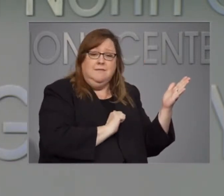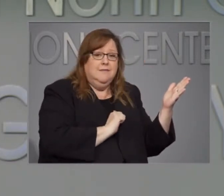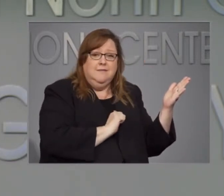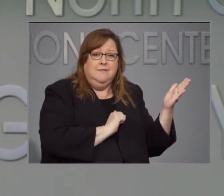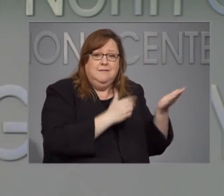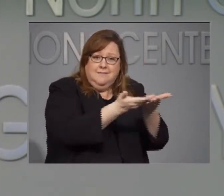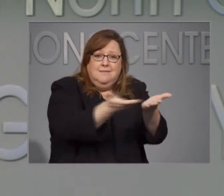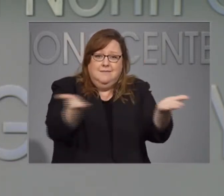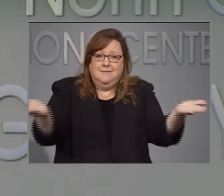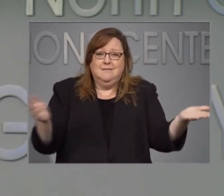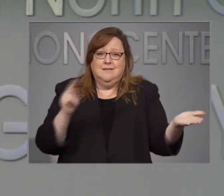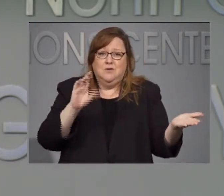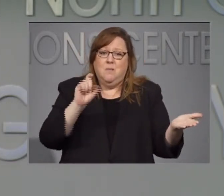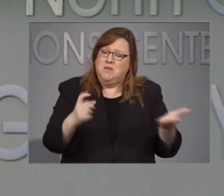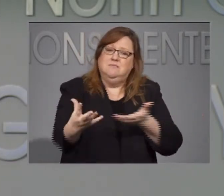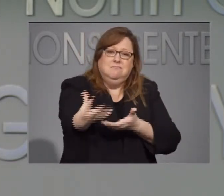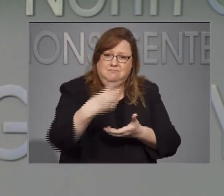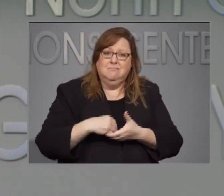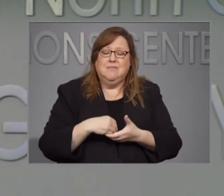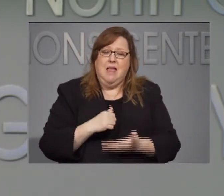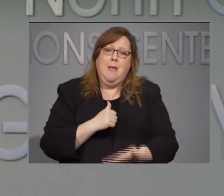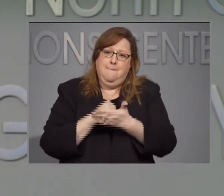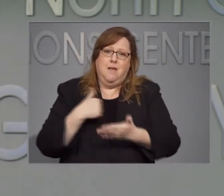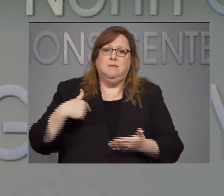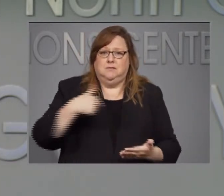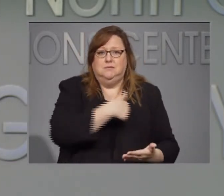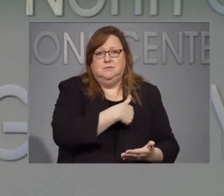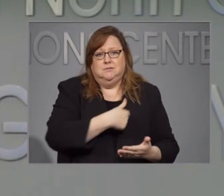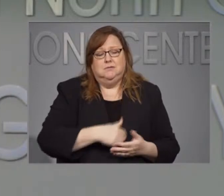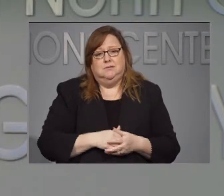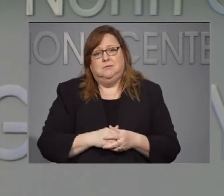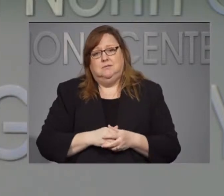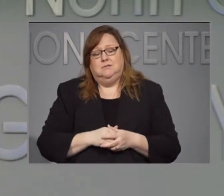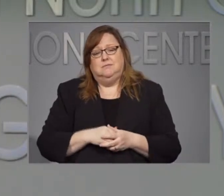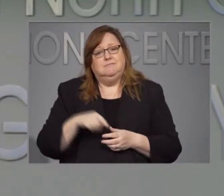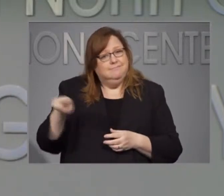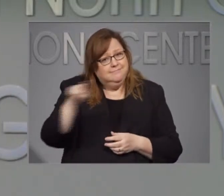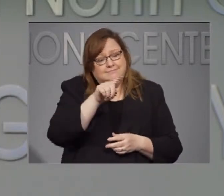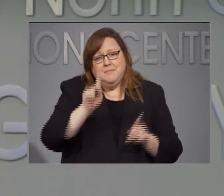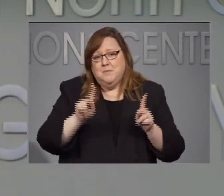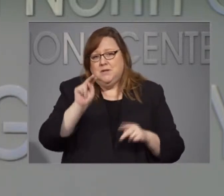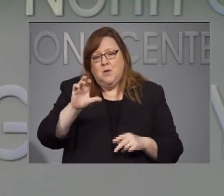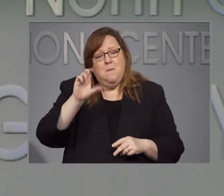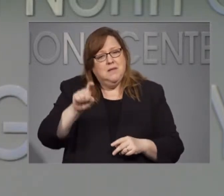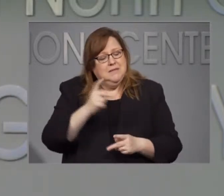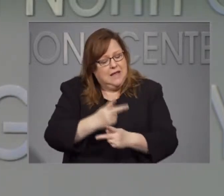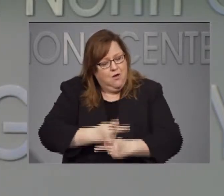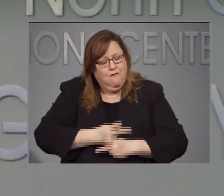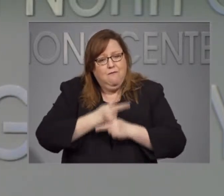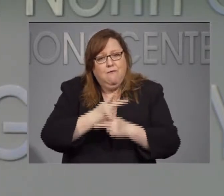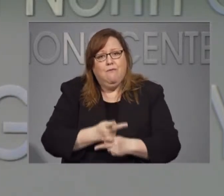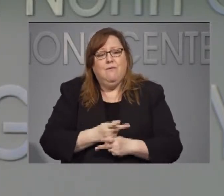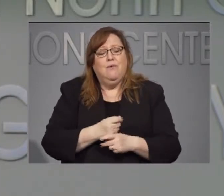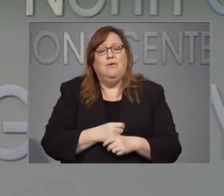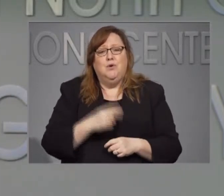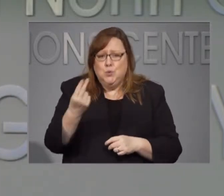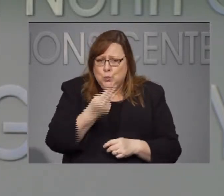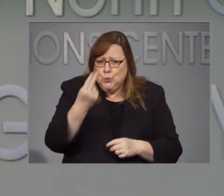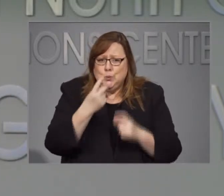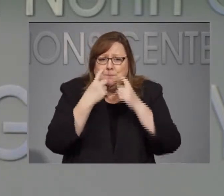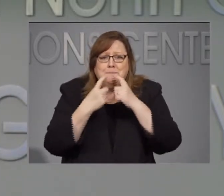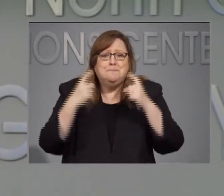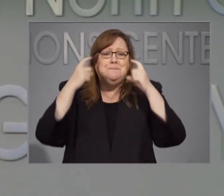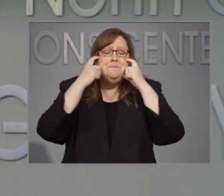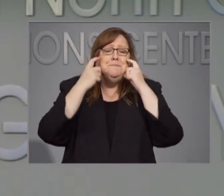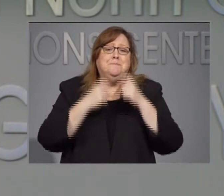to get these numbers headed in the right direction. If people are careful, they wear their cloth face covering, they keep their social distance, they wash